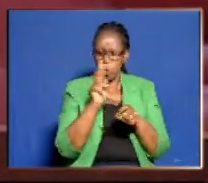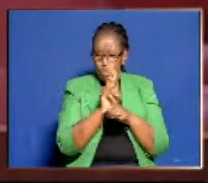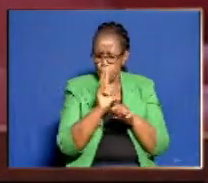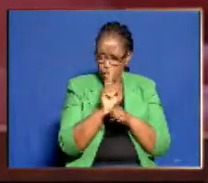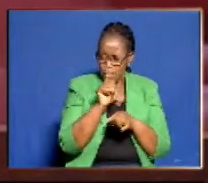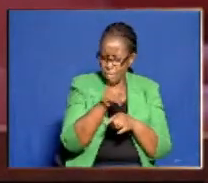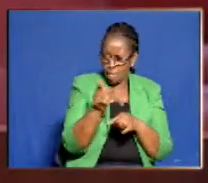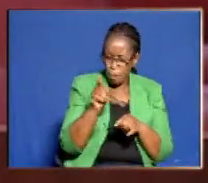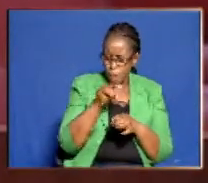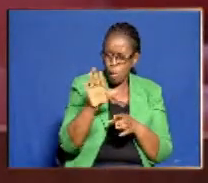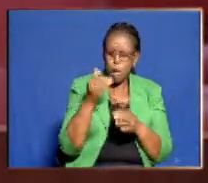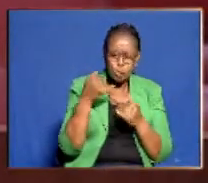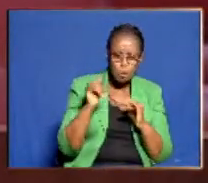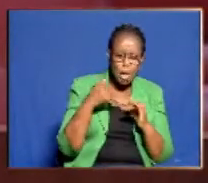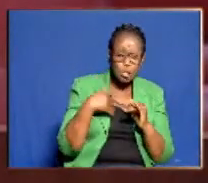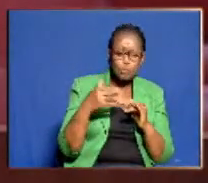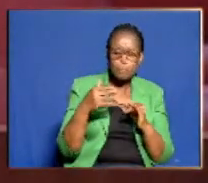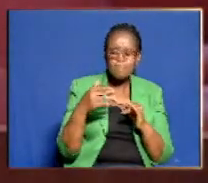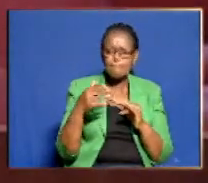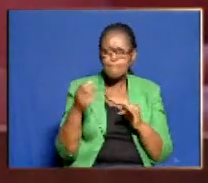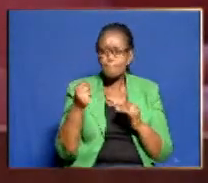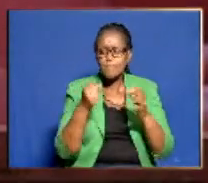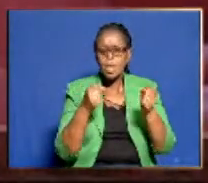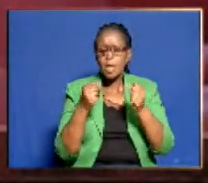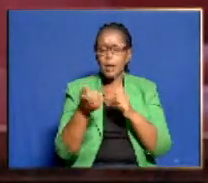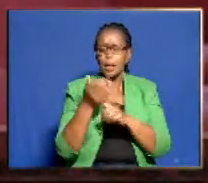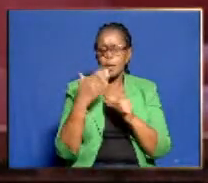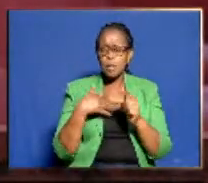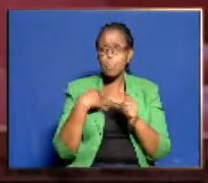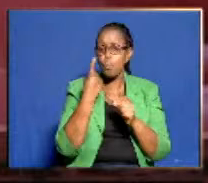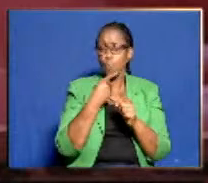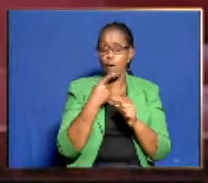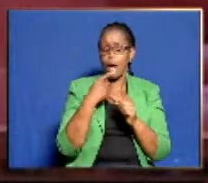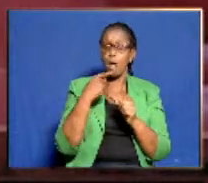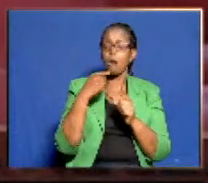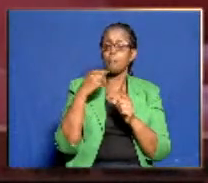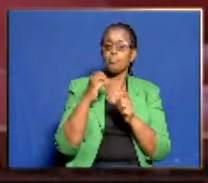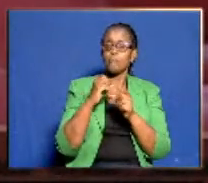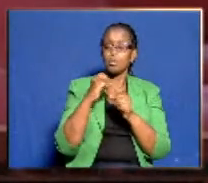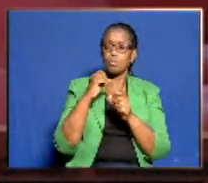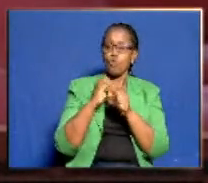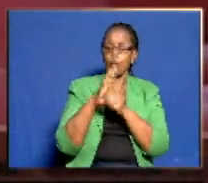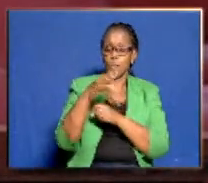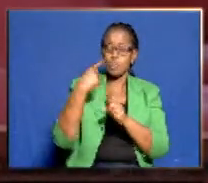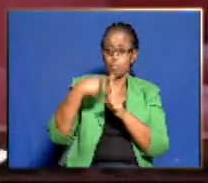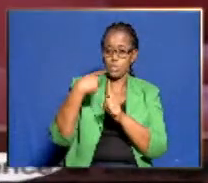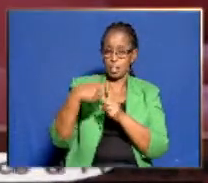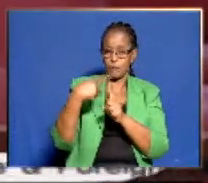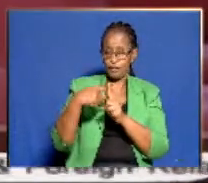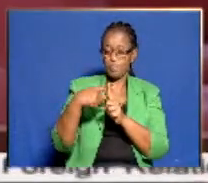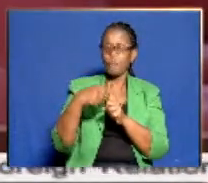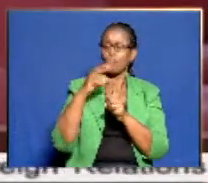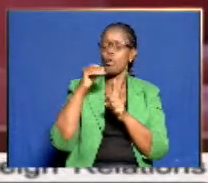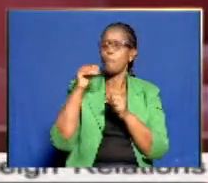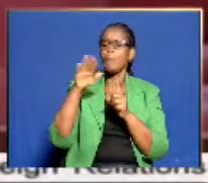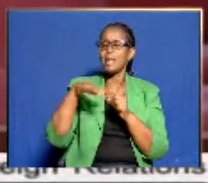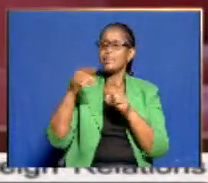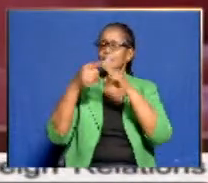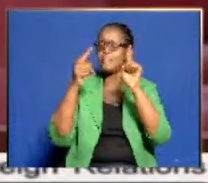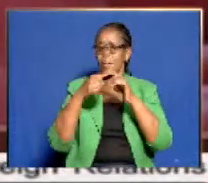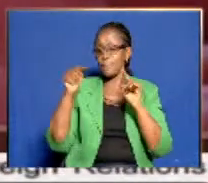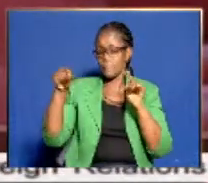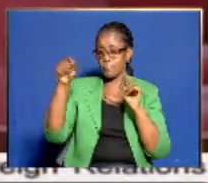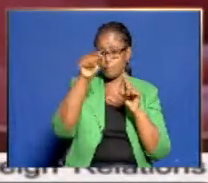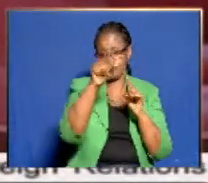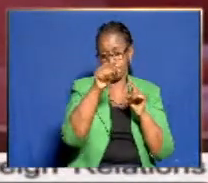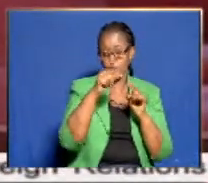the people who are COVID positive to wherever they are for the good of the country. And yet, we all assume that that's